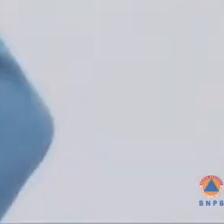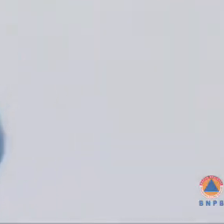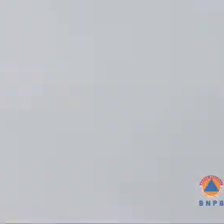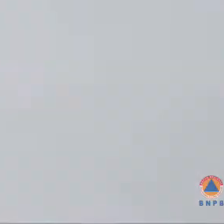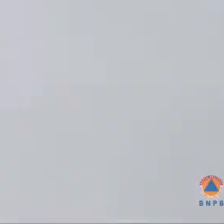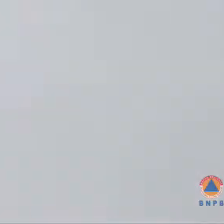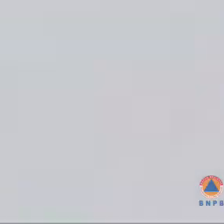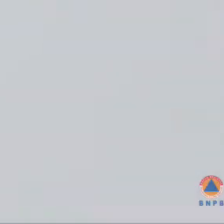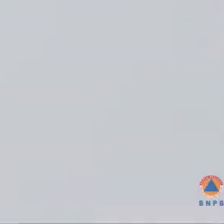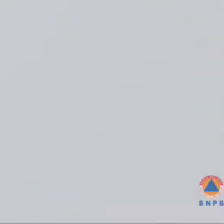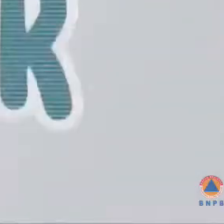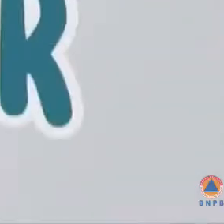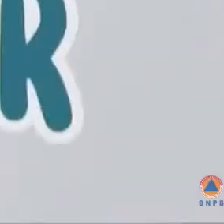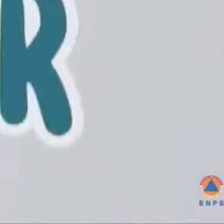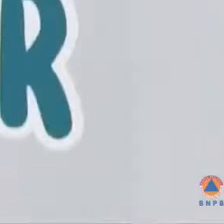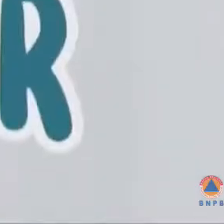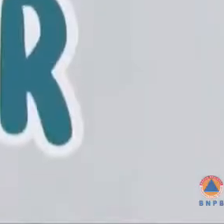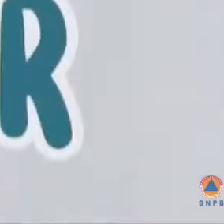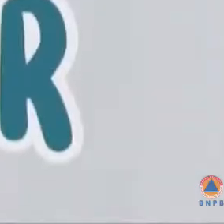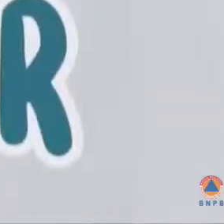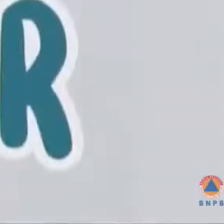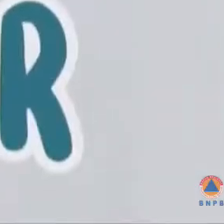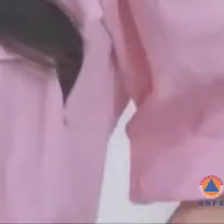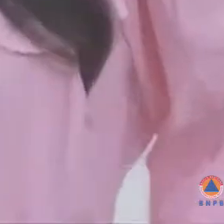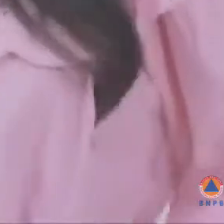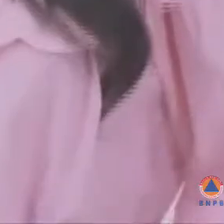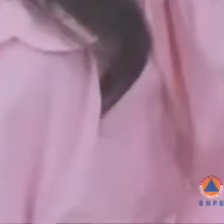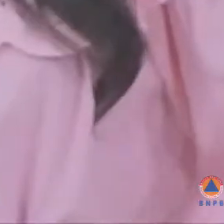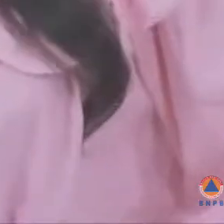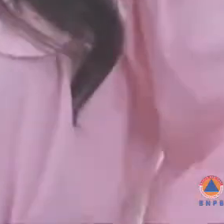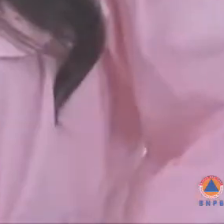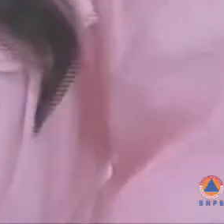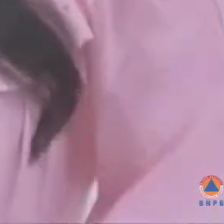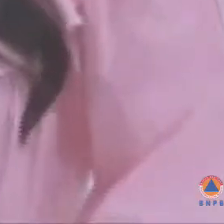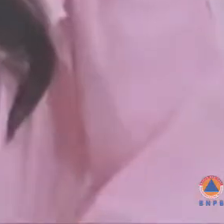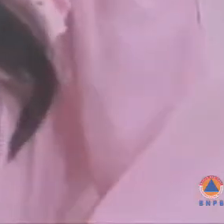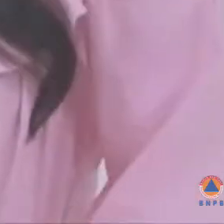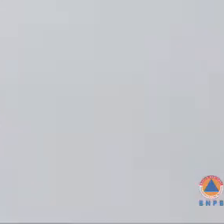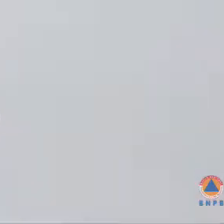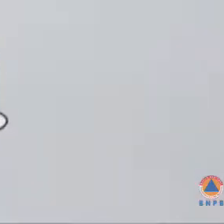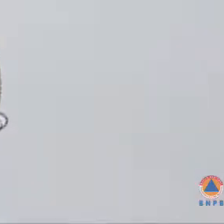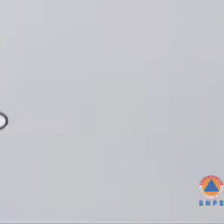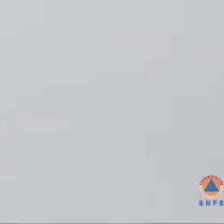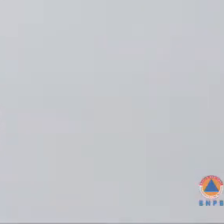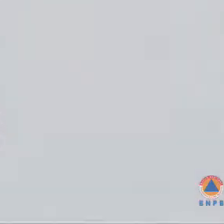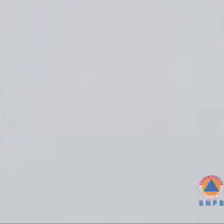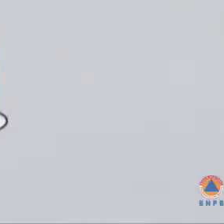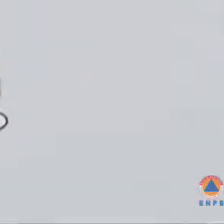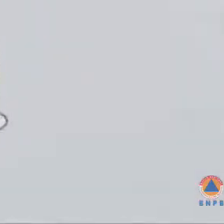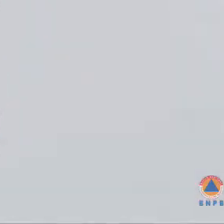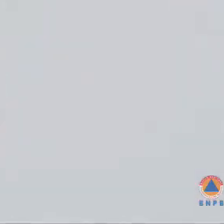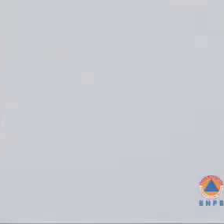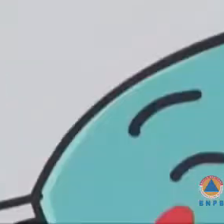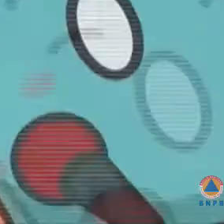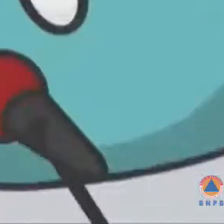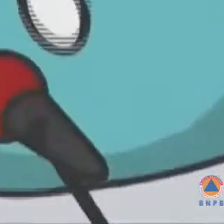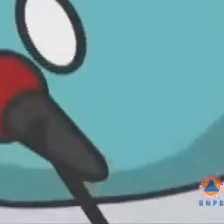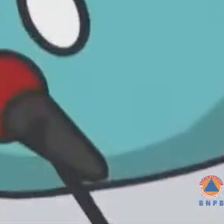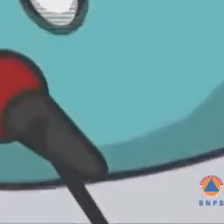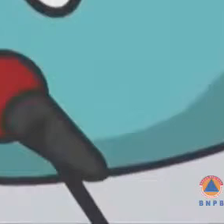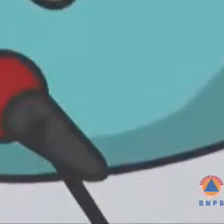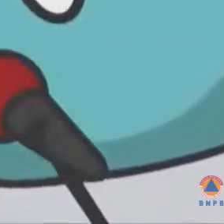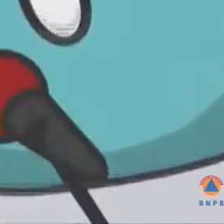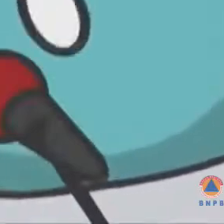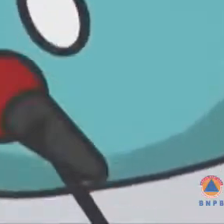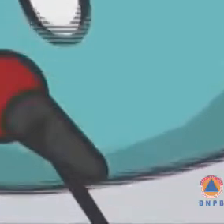Oh, oh, oh, masker, oh, vaksin, kau duet